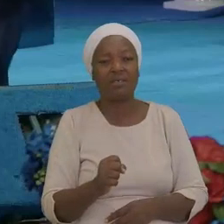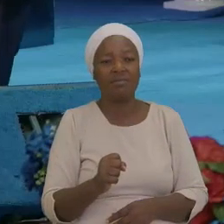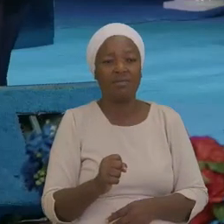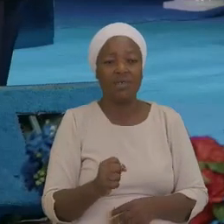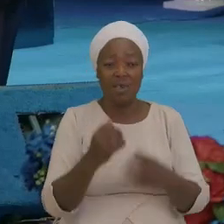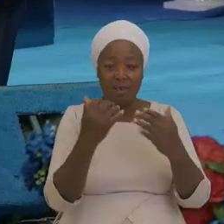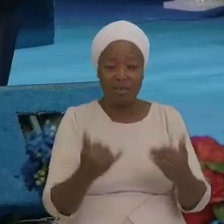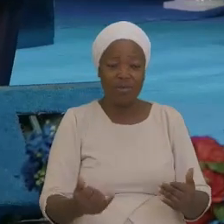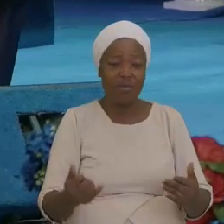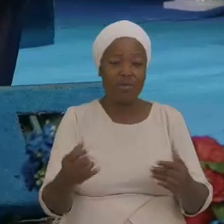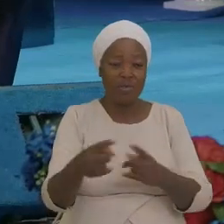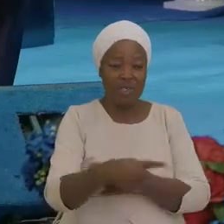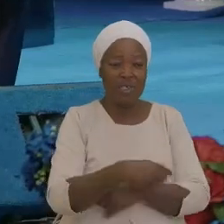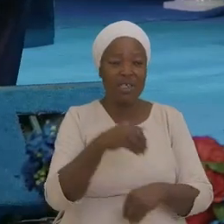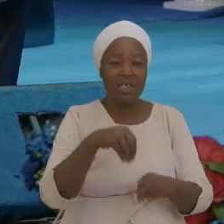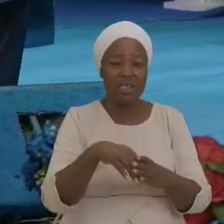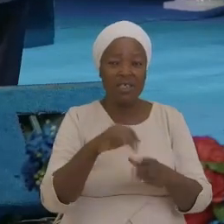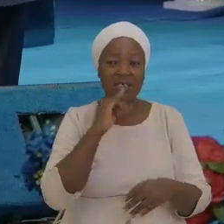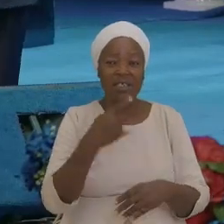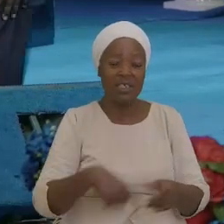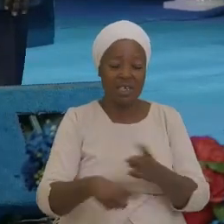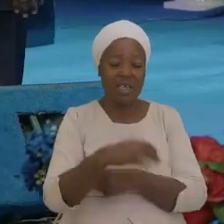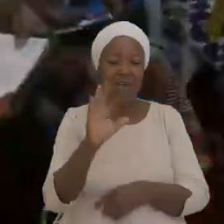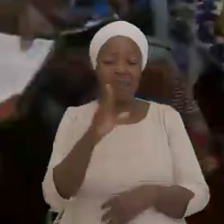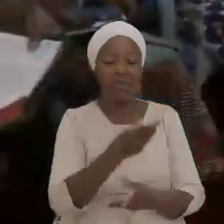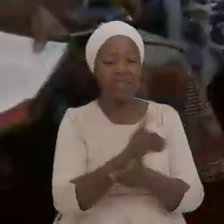Today is the day of your deliverance.